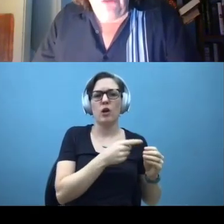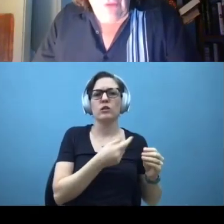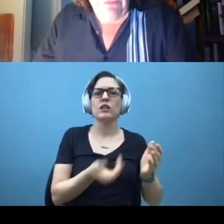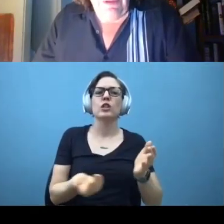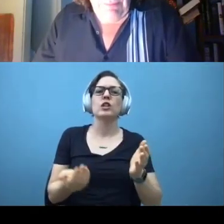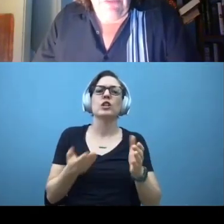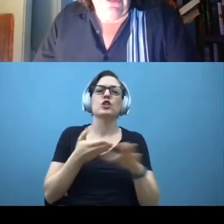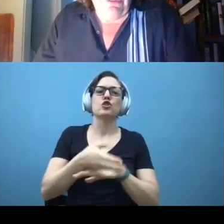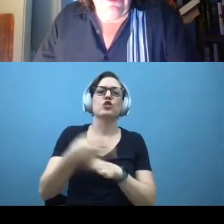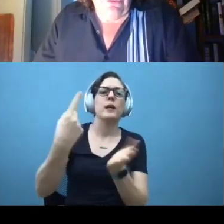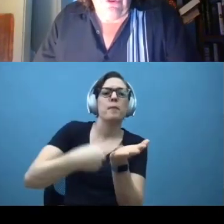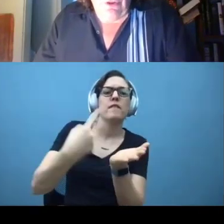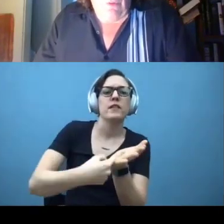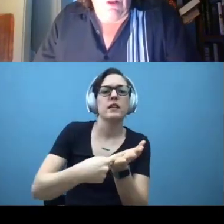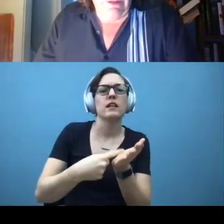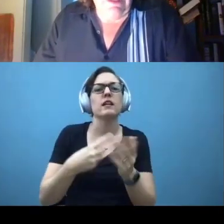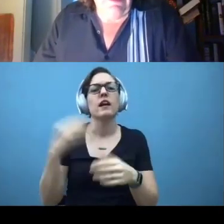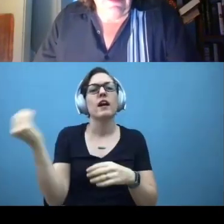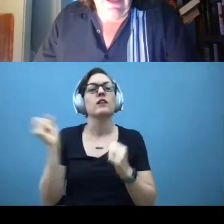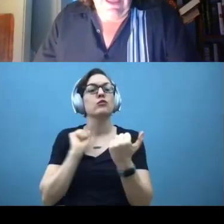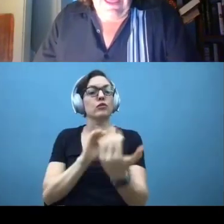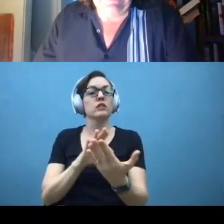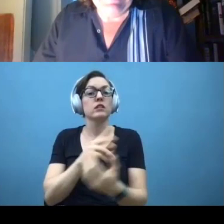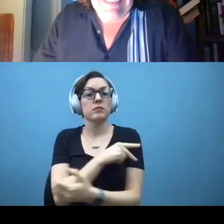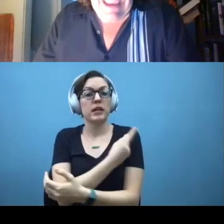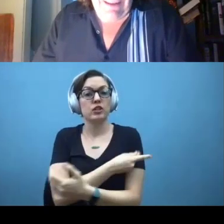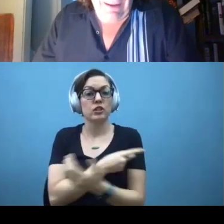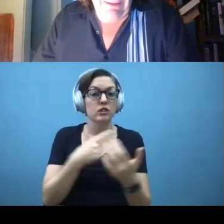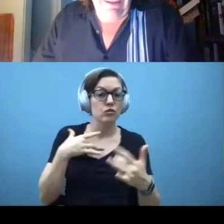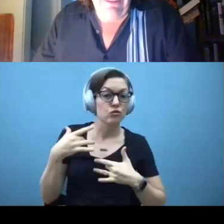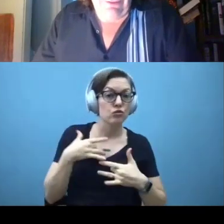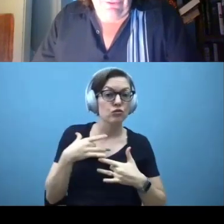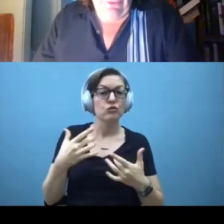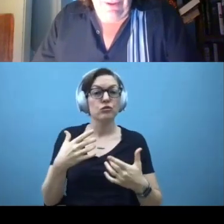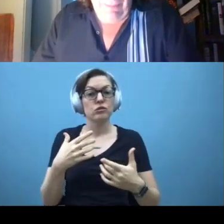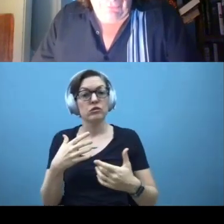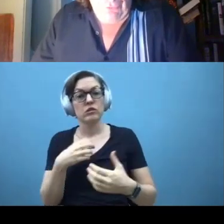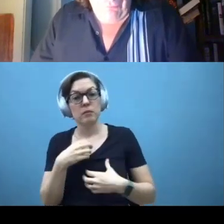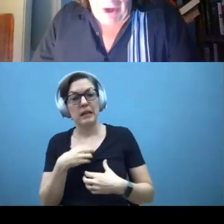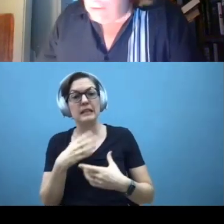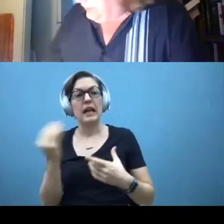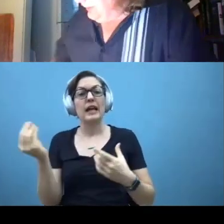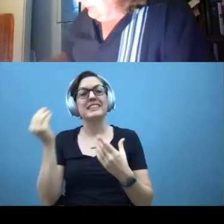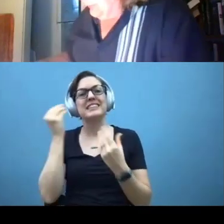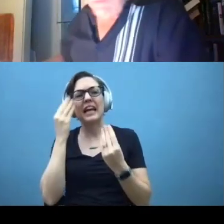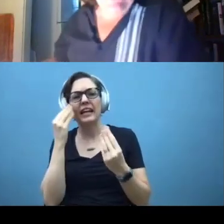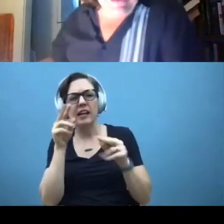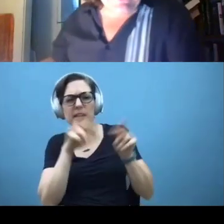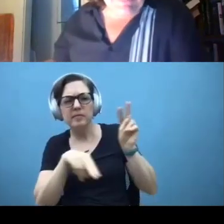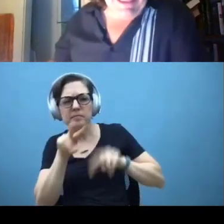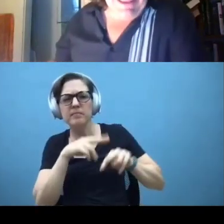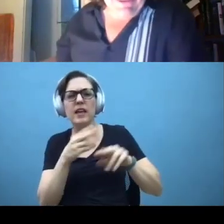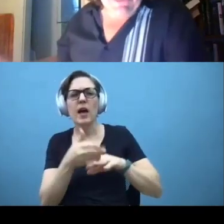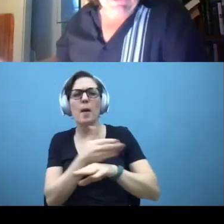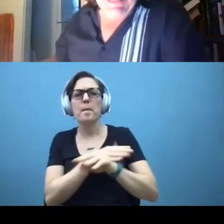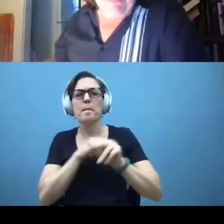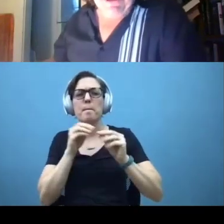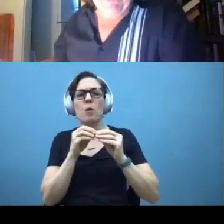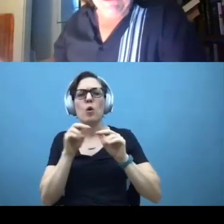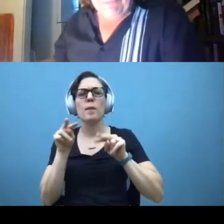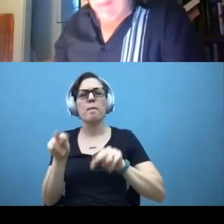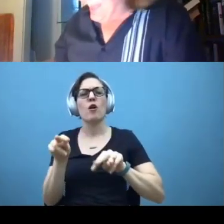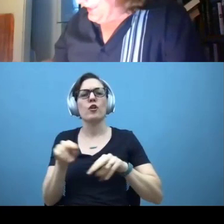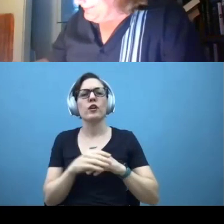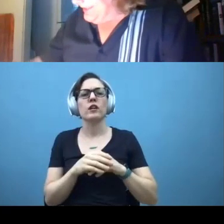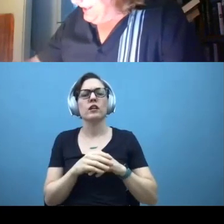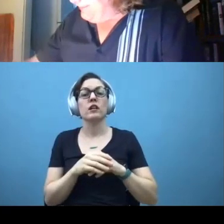then addressing patients' concern and qualities and data to improve monitoring. So when you ask me, shouldn't that be